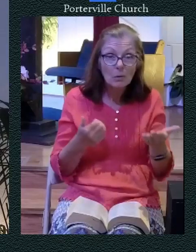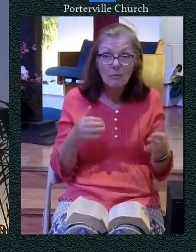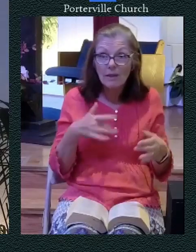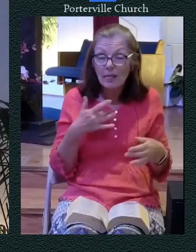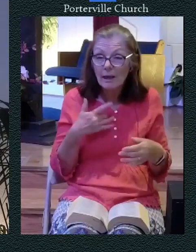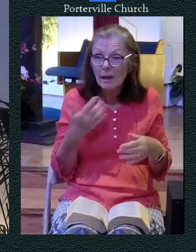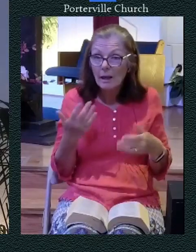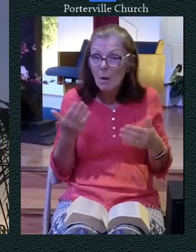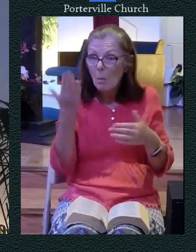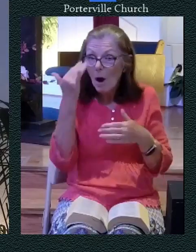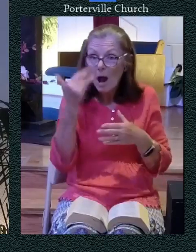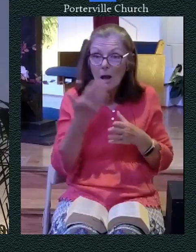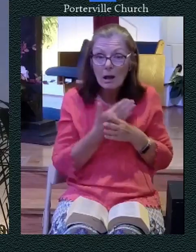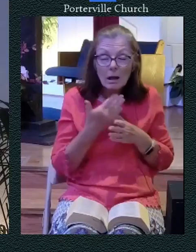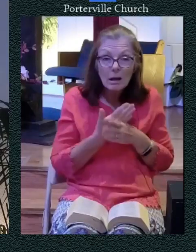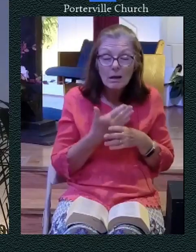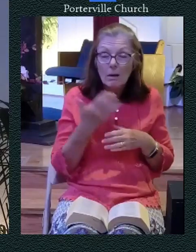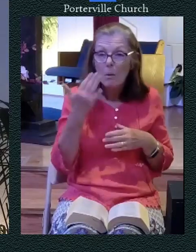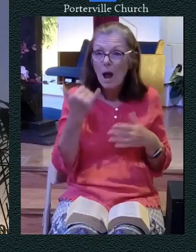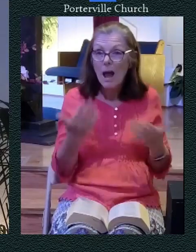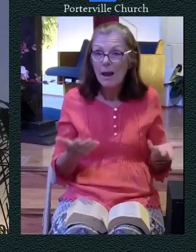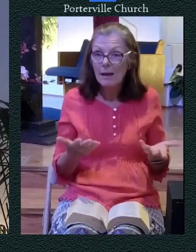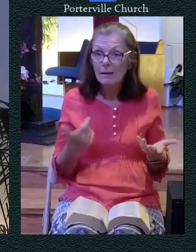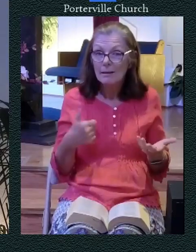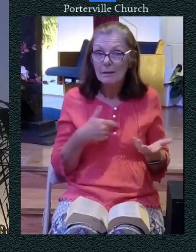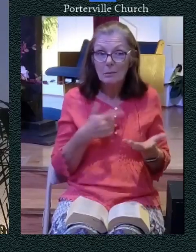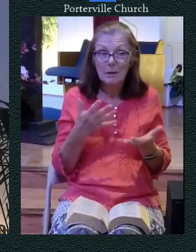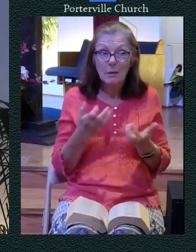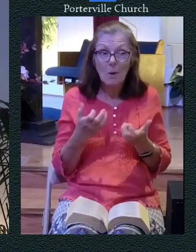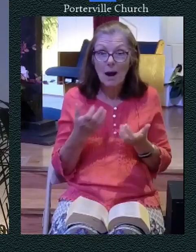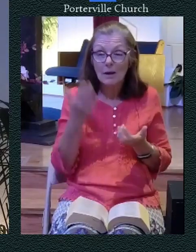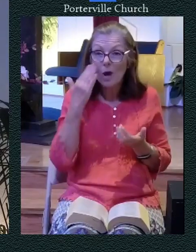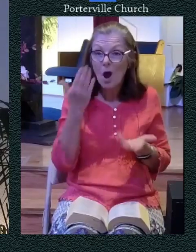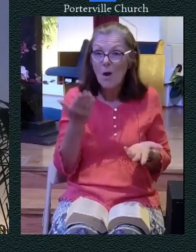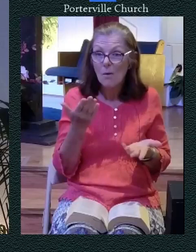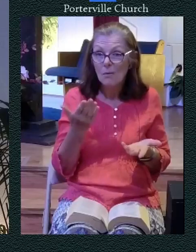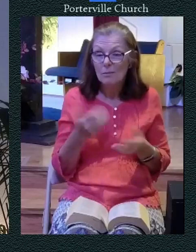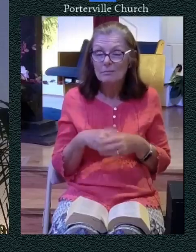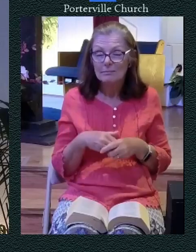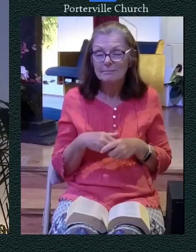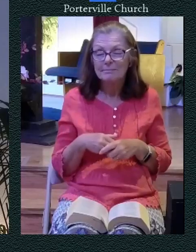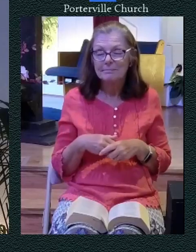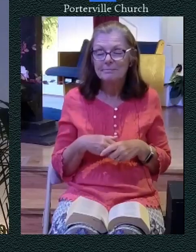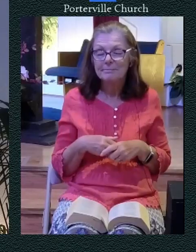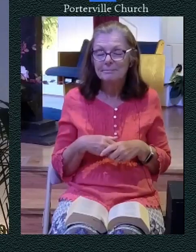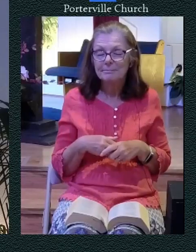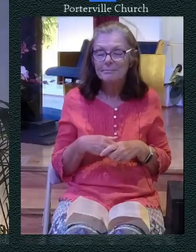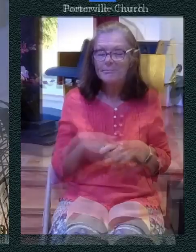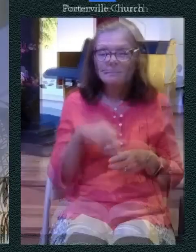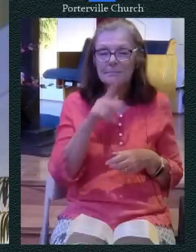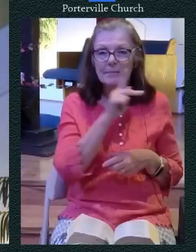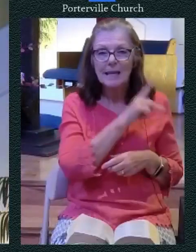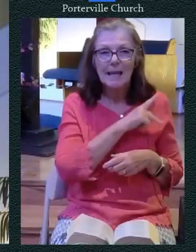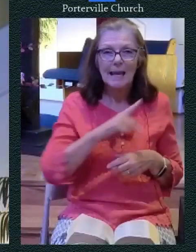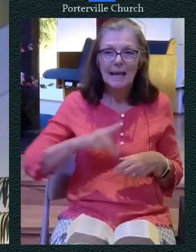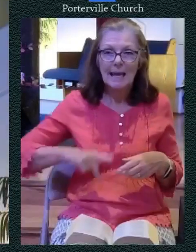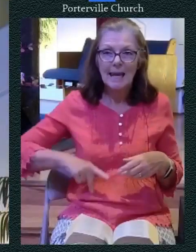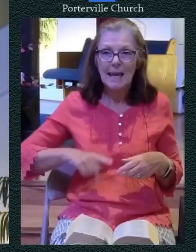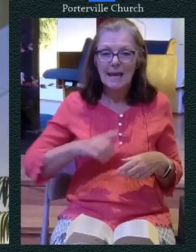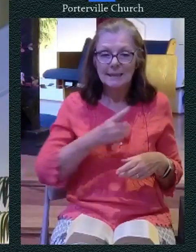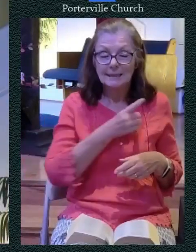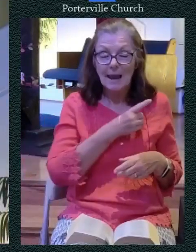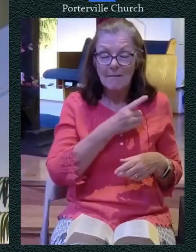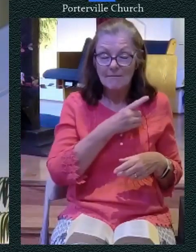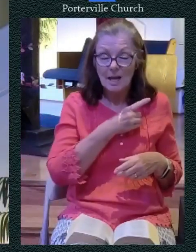The way I read this, and I'll show you the reason why, David is troubled in